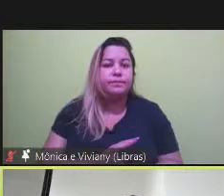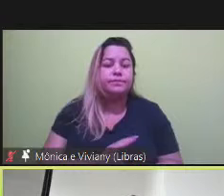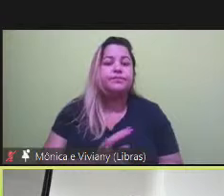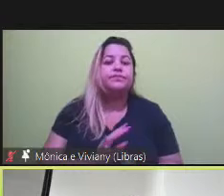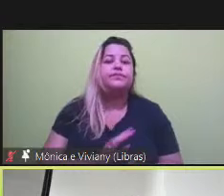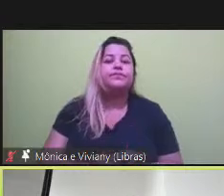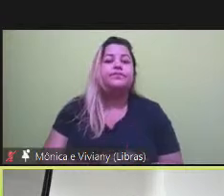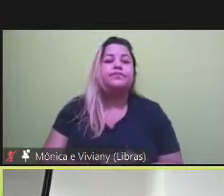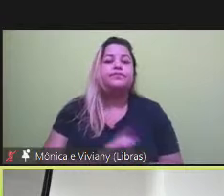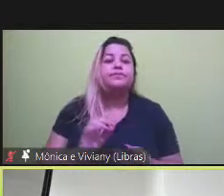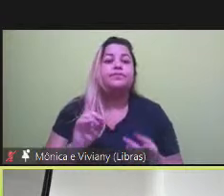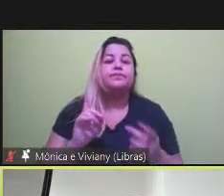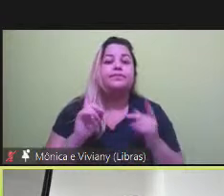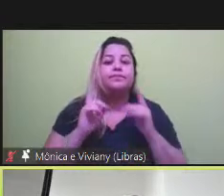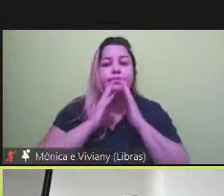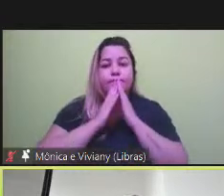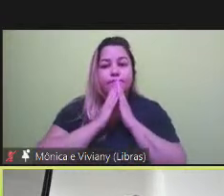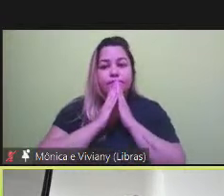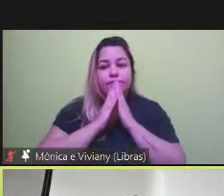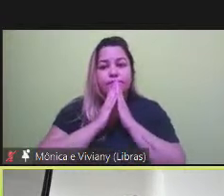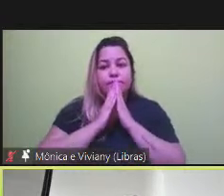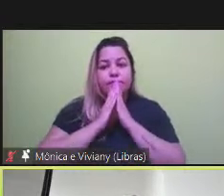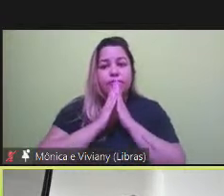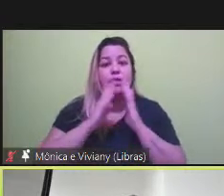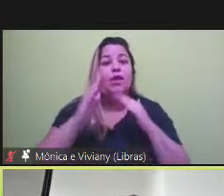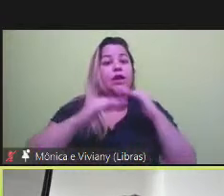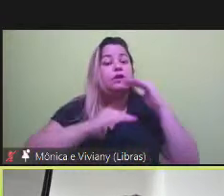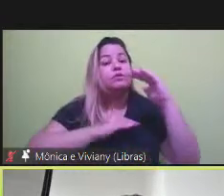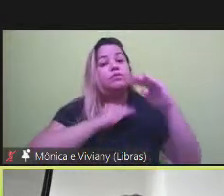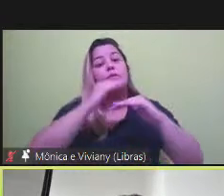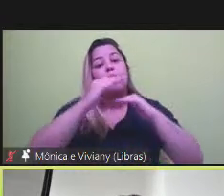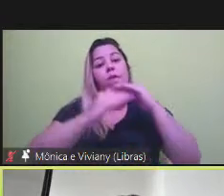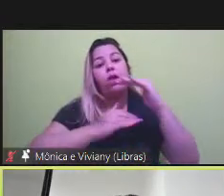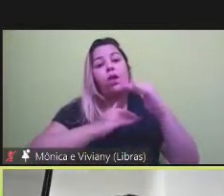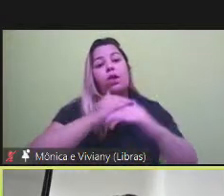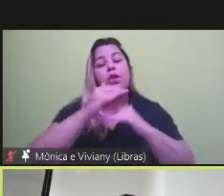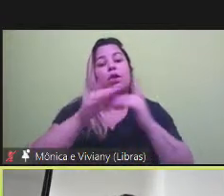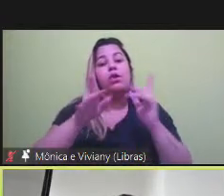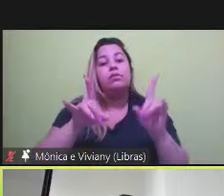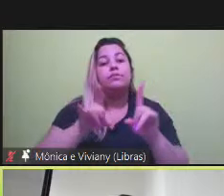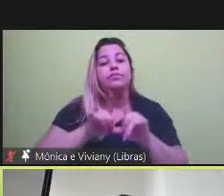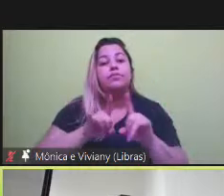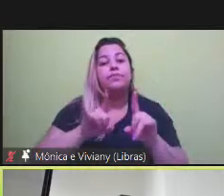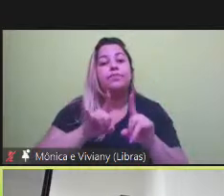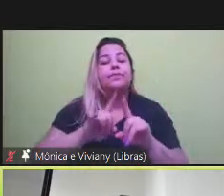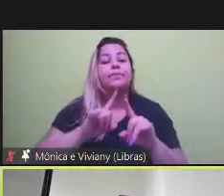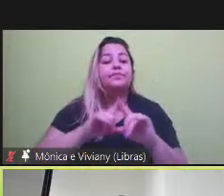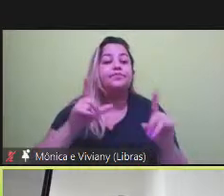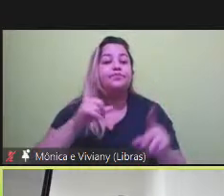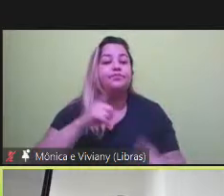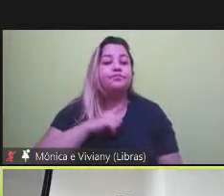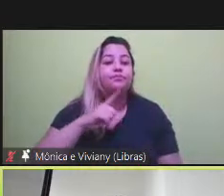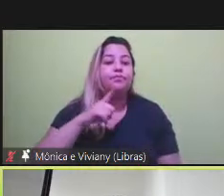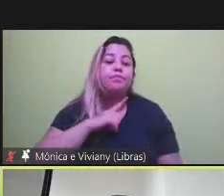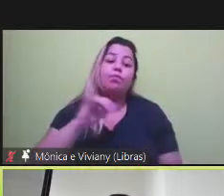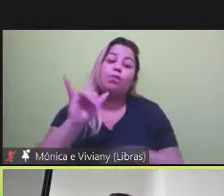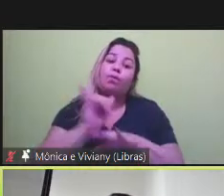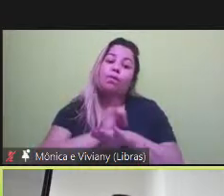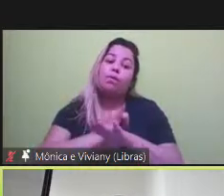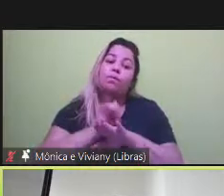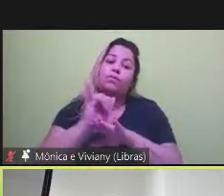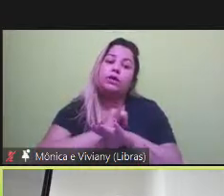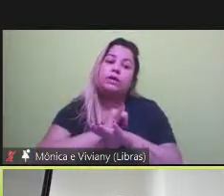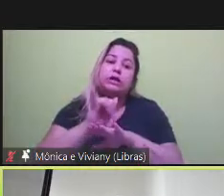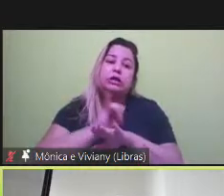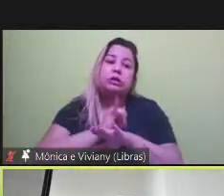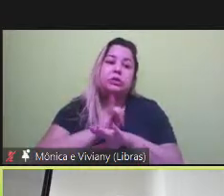program concerning health that is developed by the Ministry of Health, but also